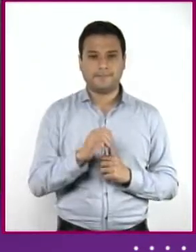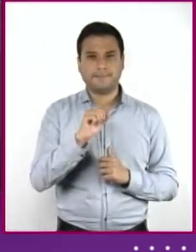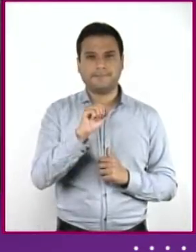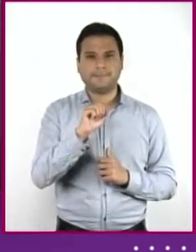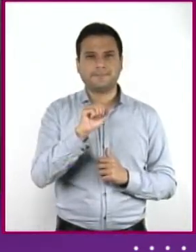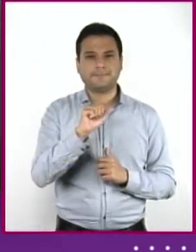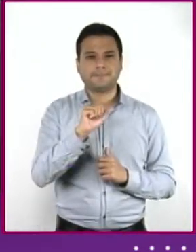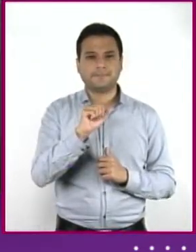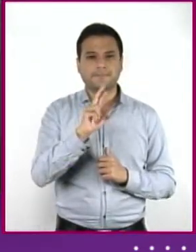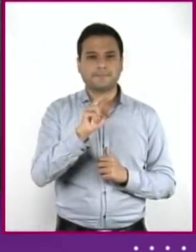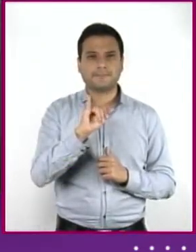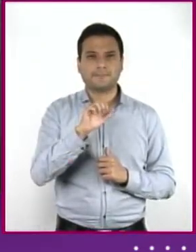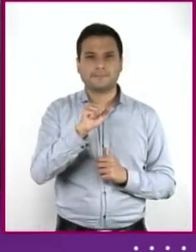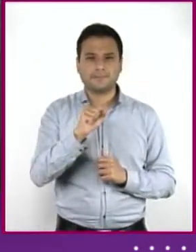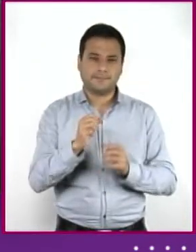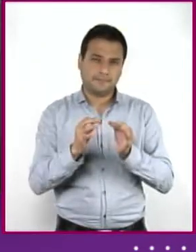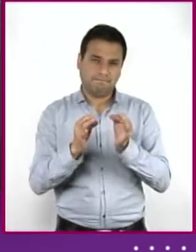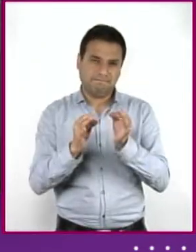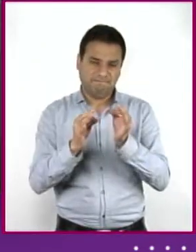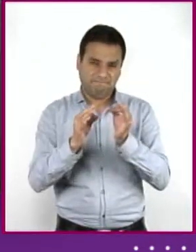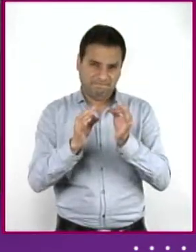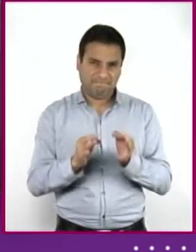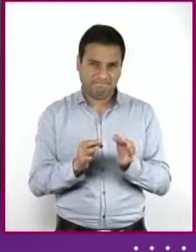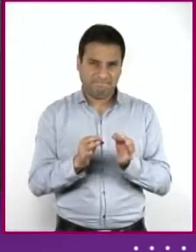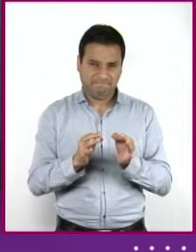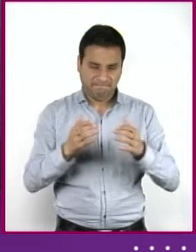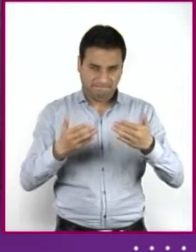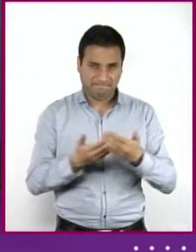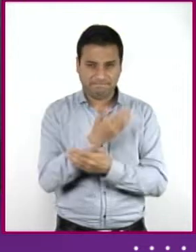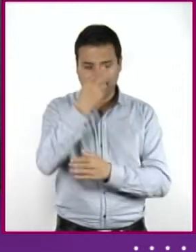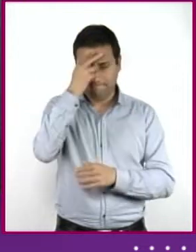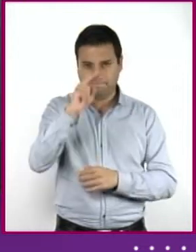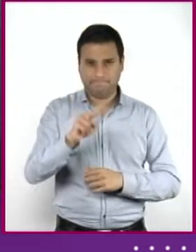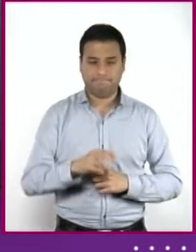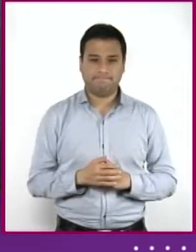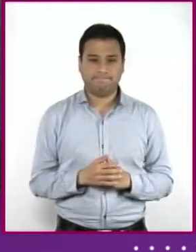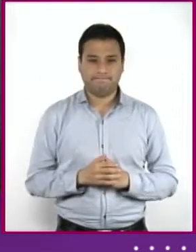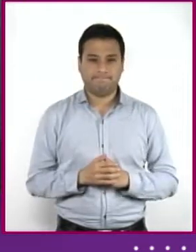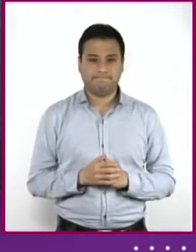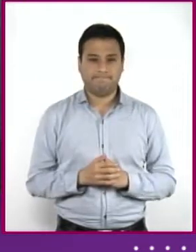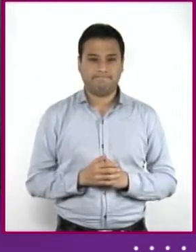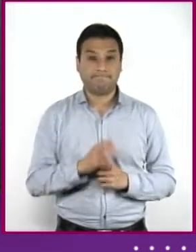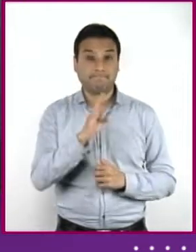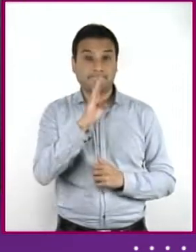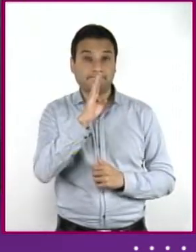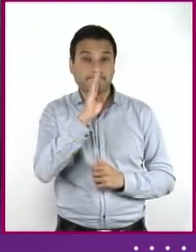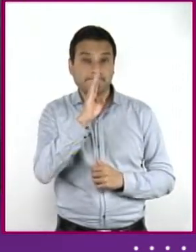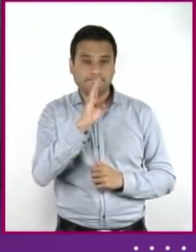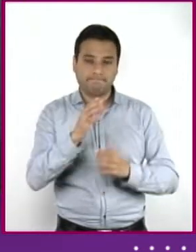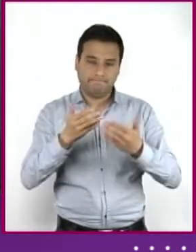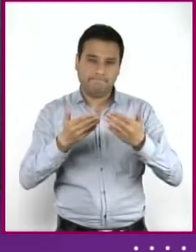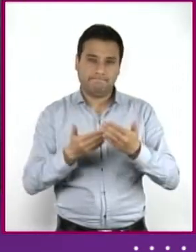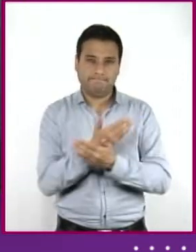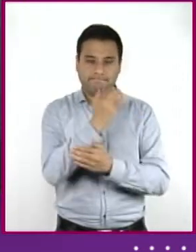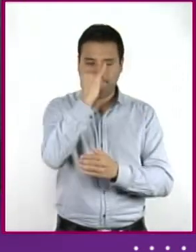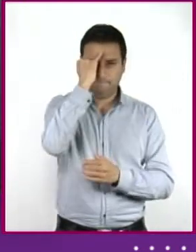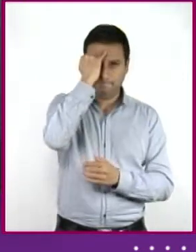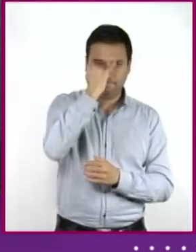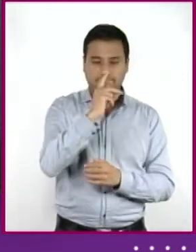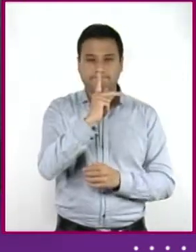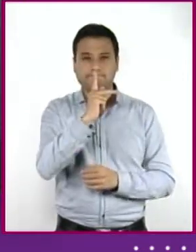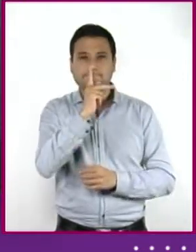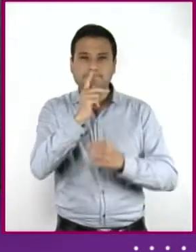Sarasvati Martínez. Born in Mexico. Mother from India. Her father from